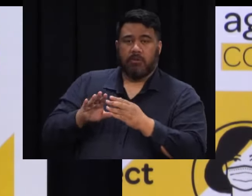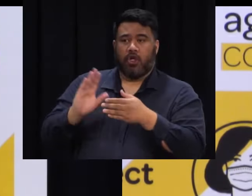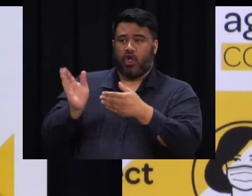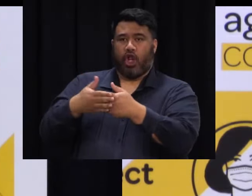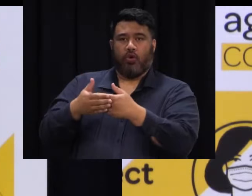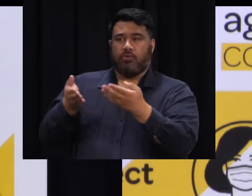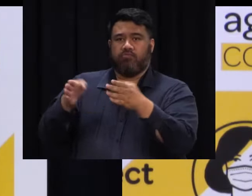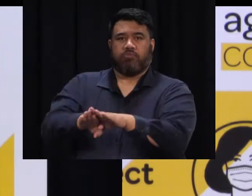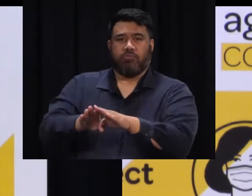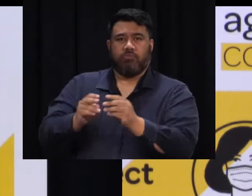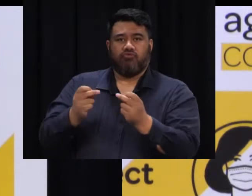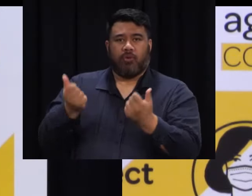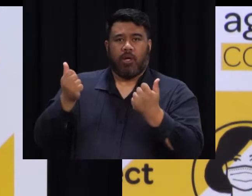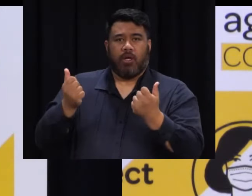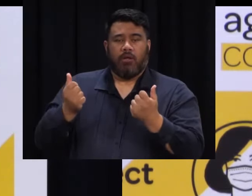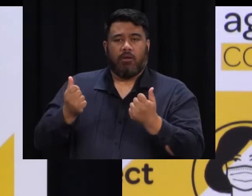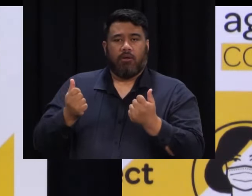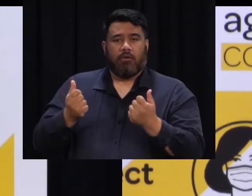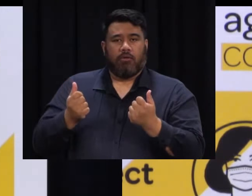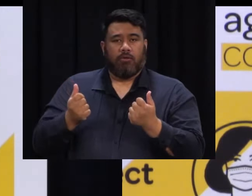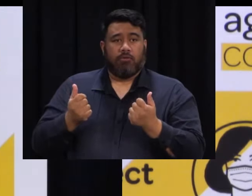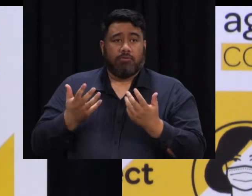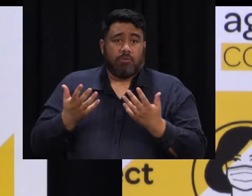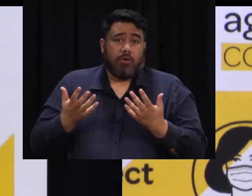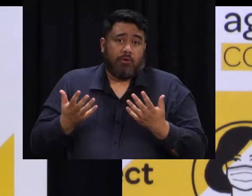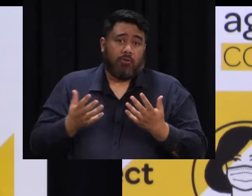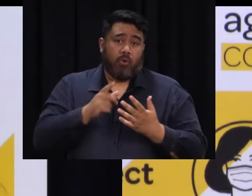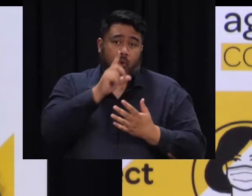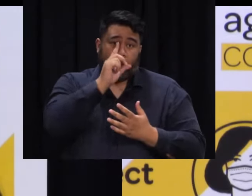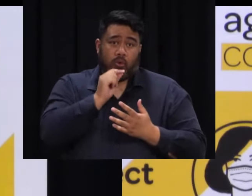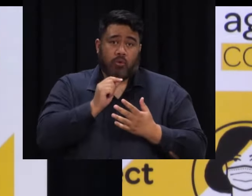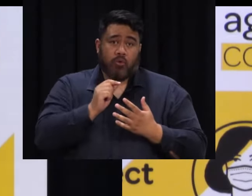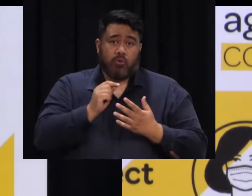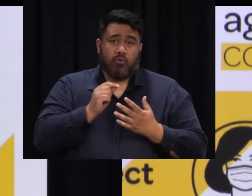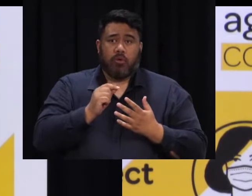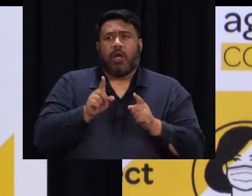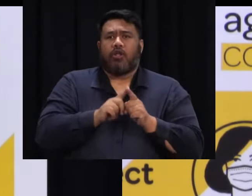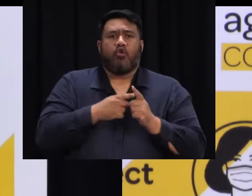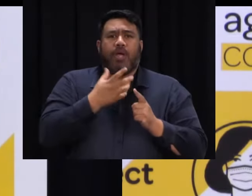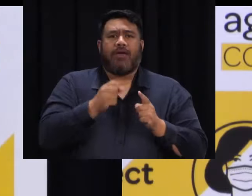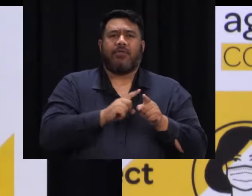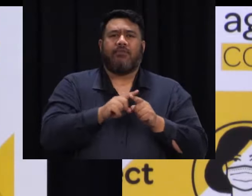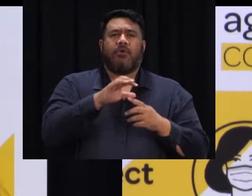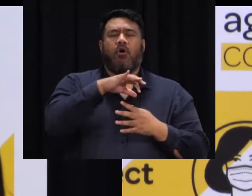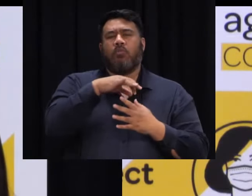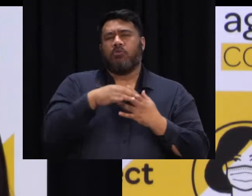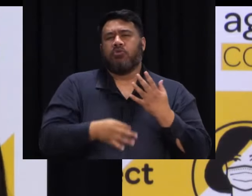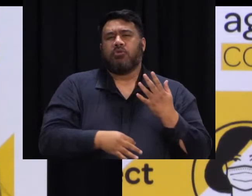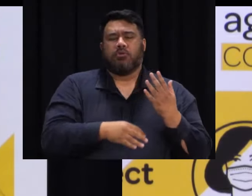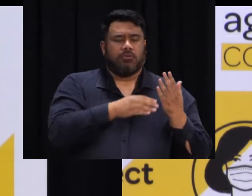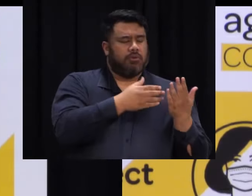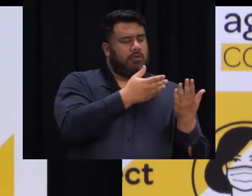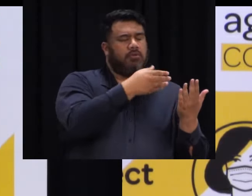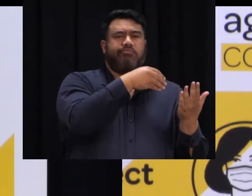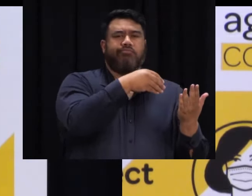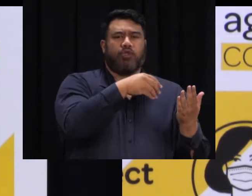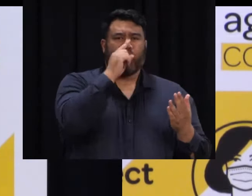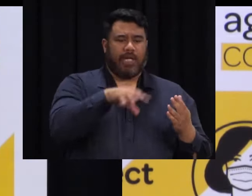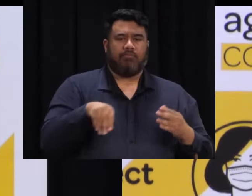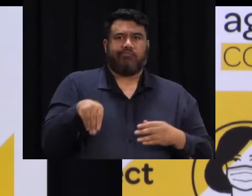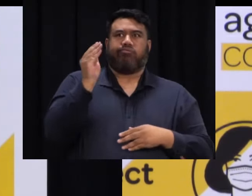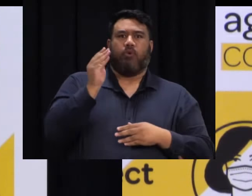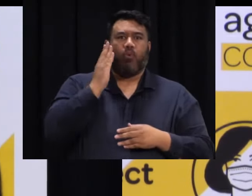to take those local approaches. And so those are the kinds of things you want to have available to you in managing outbreaks in